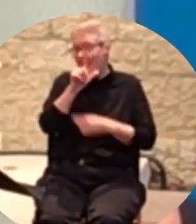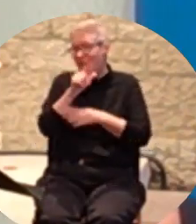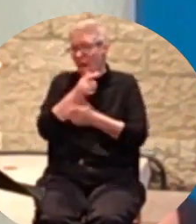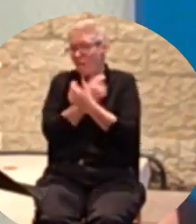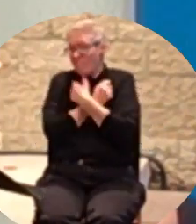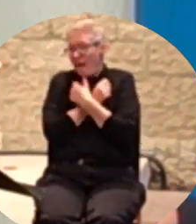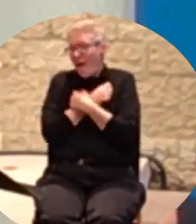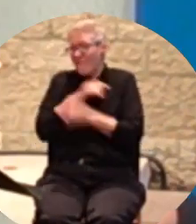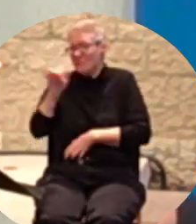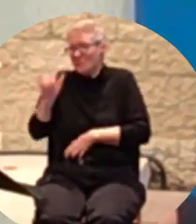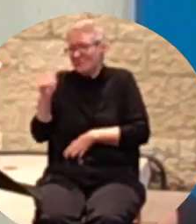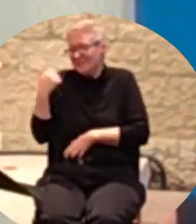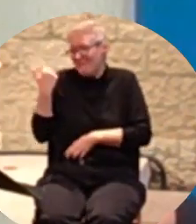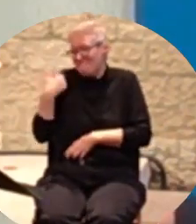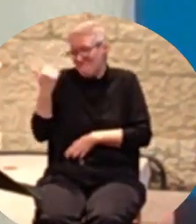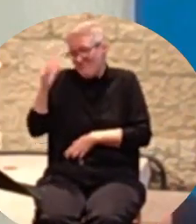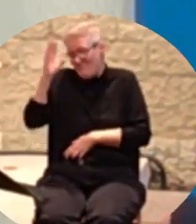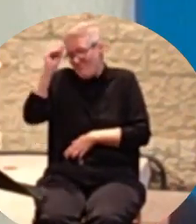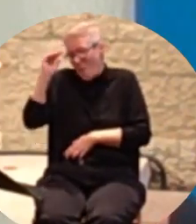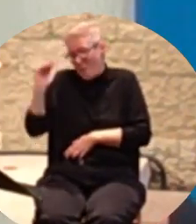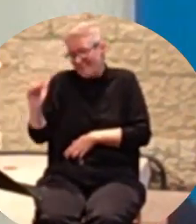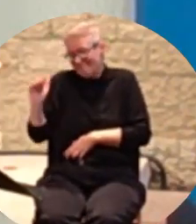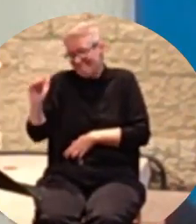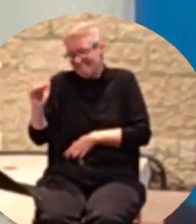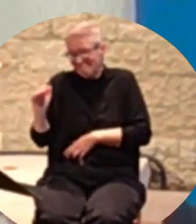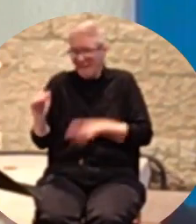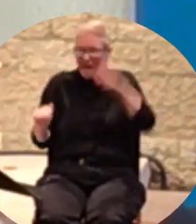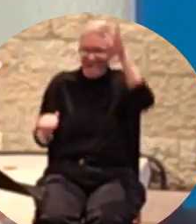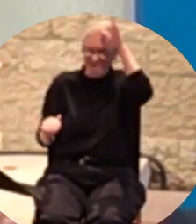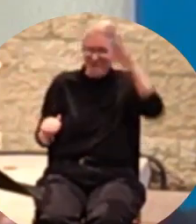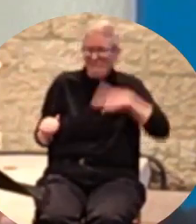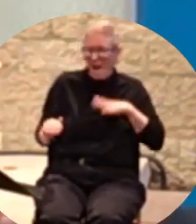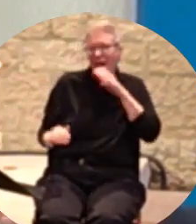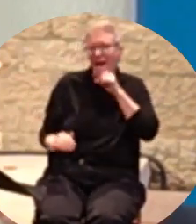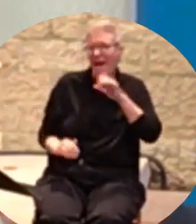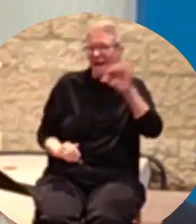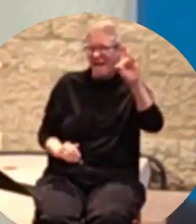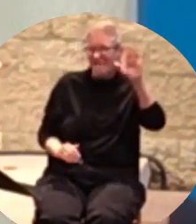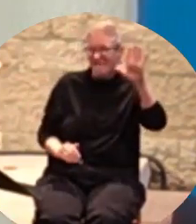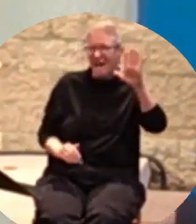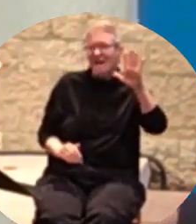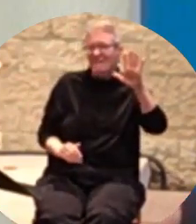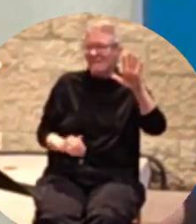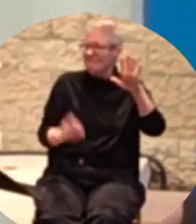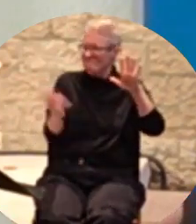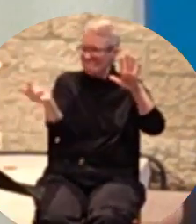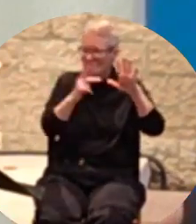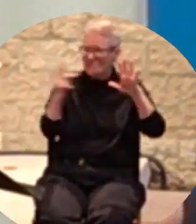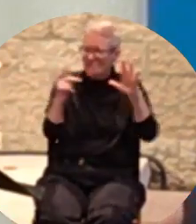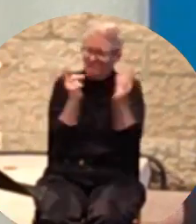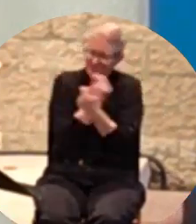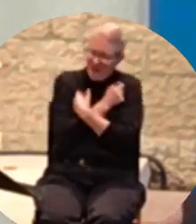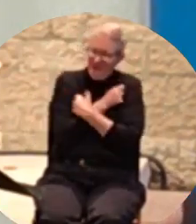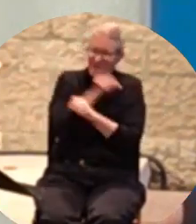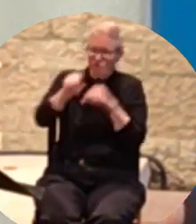and that 85-year-old man giving each other a hug. That was